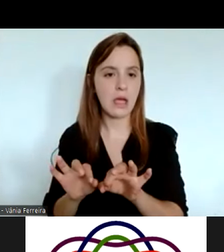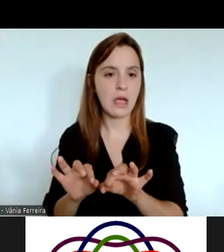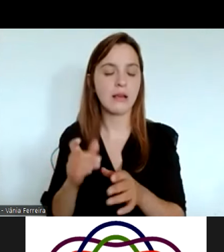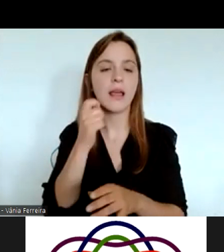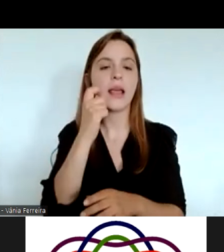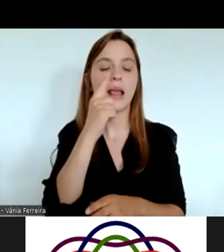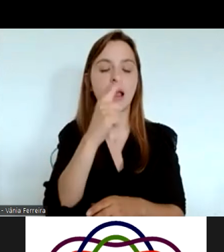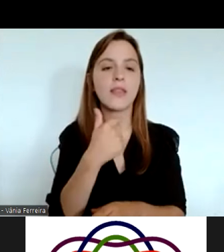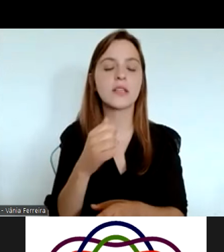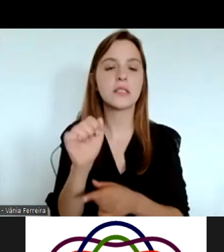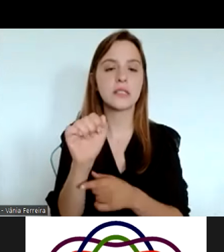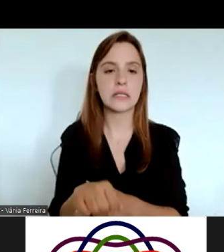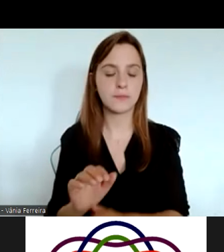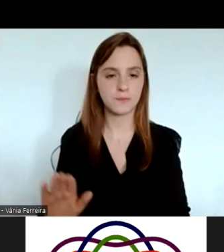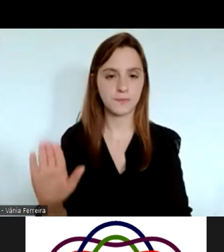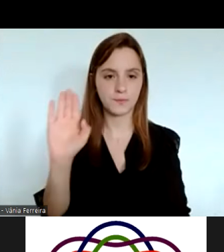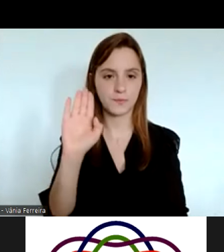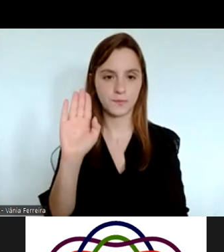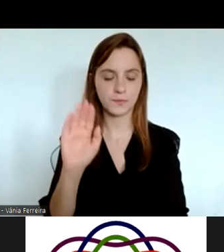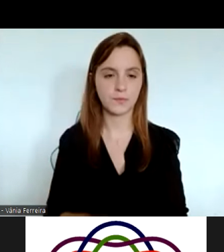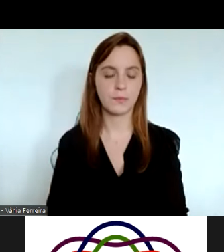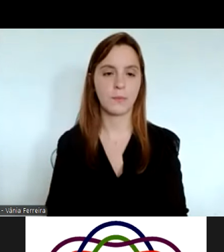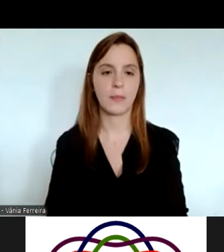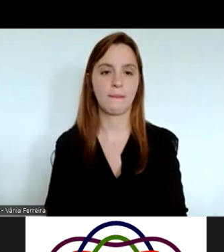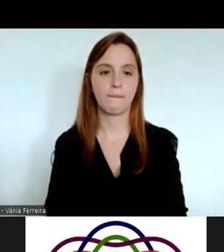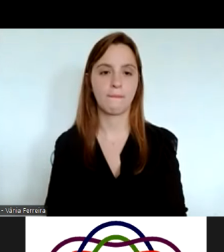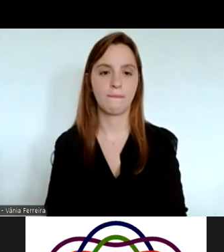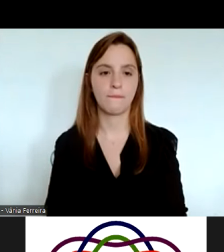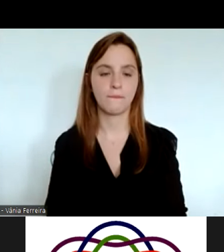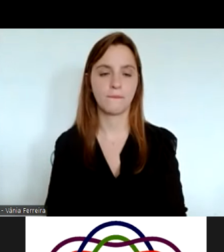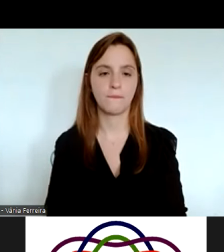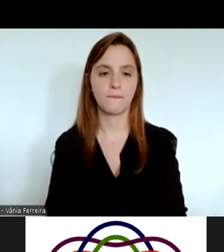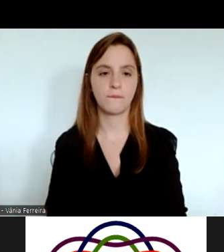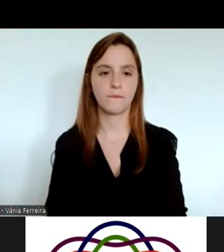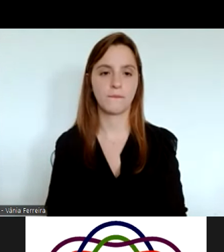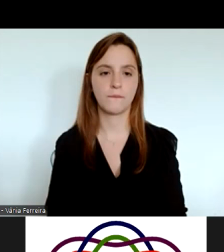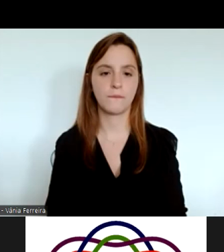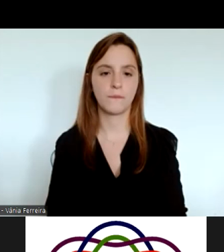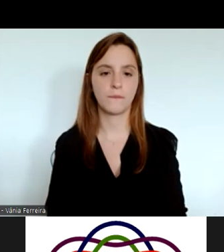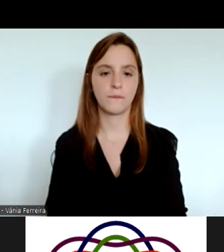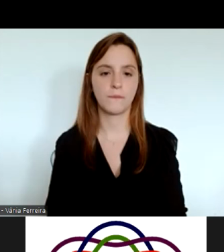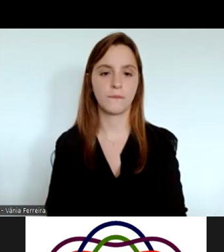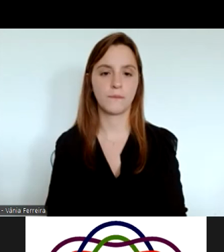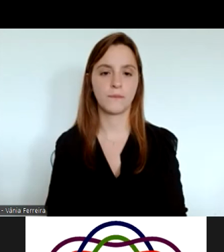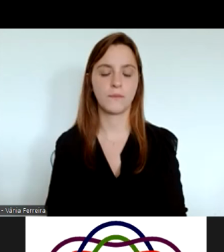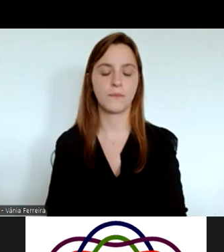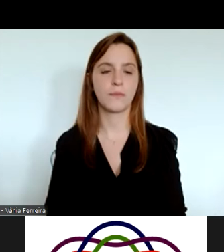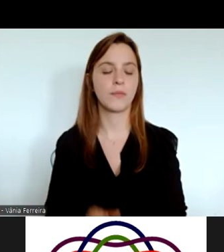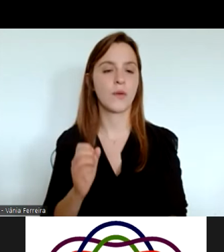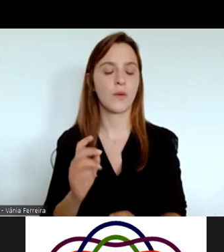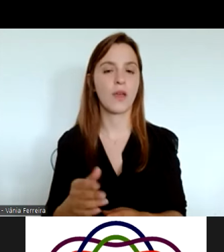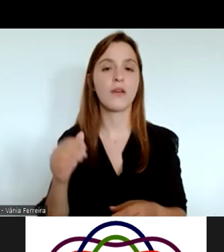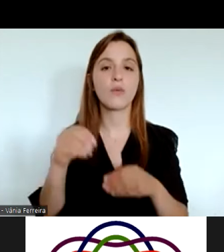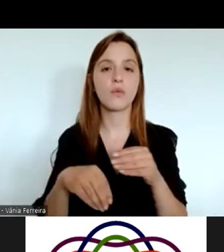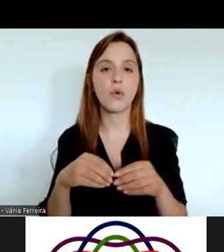yes? Then you can raise your hands now. Okay, who is voting